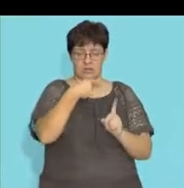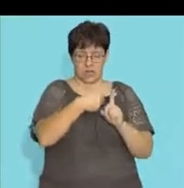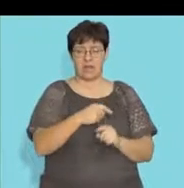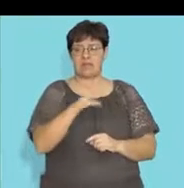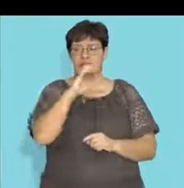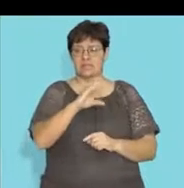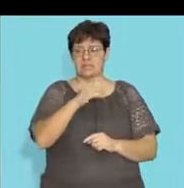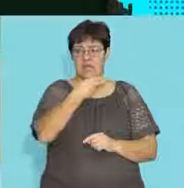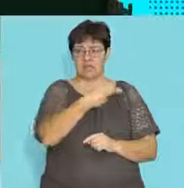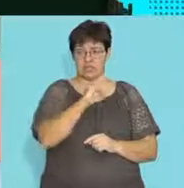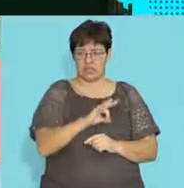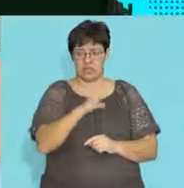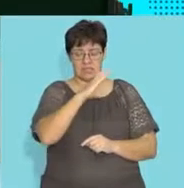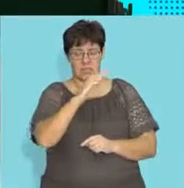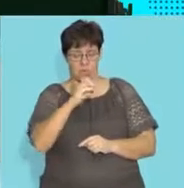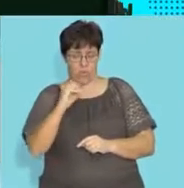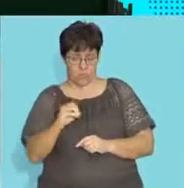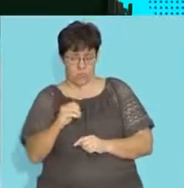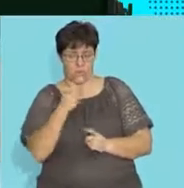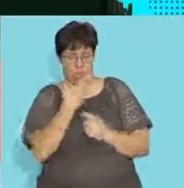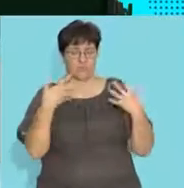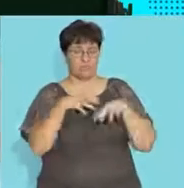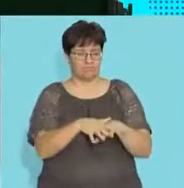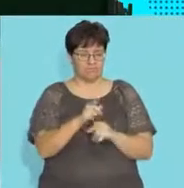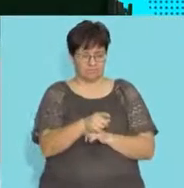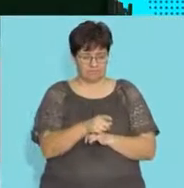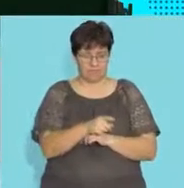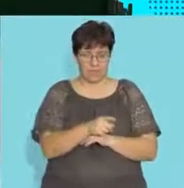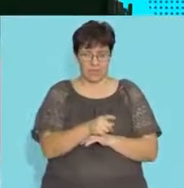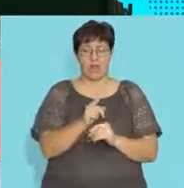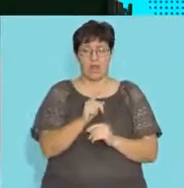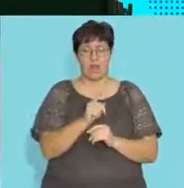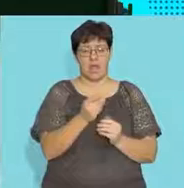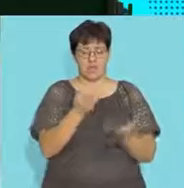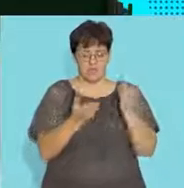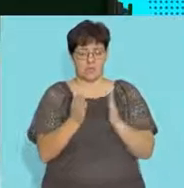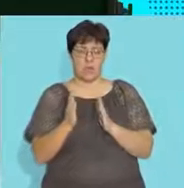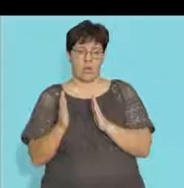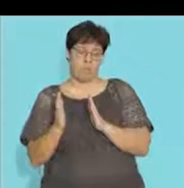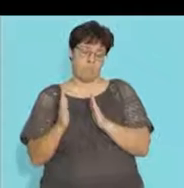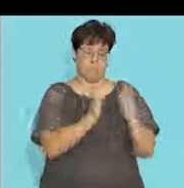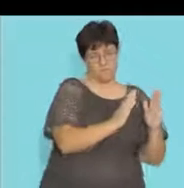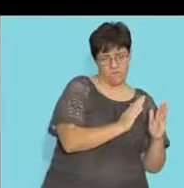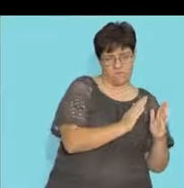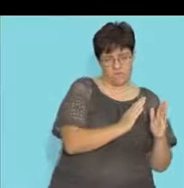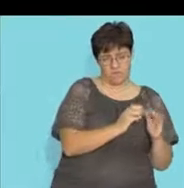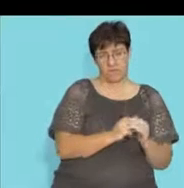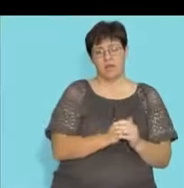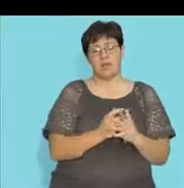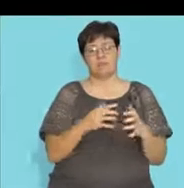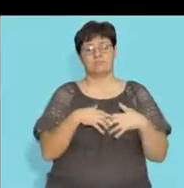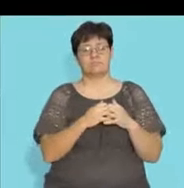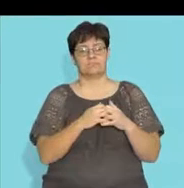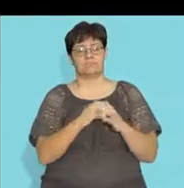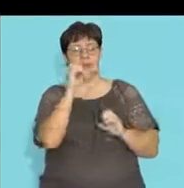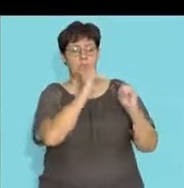the acetate ion will now react, and it will shift the equilibrium to the left, and it will